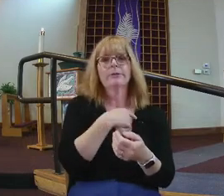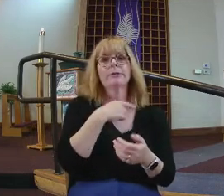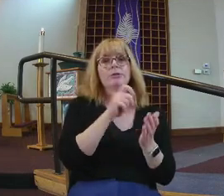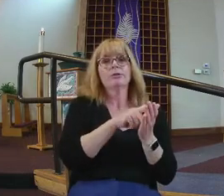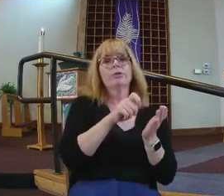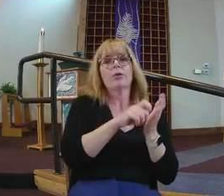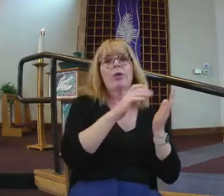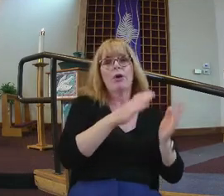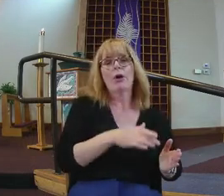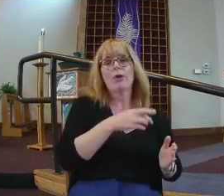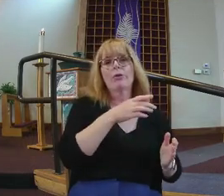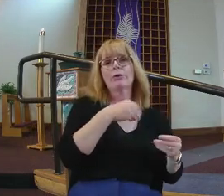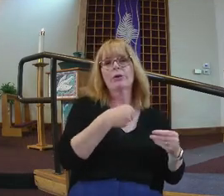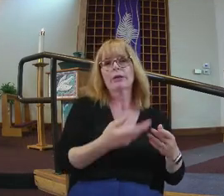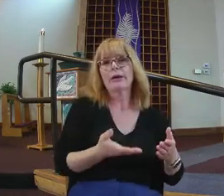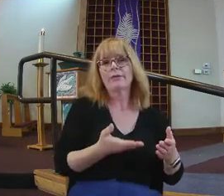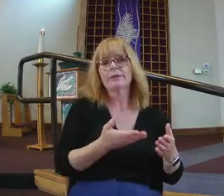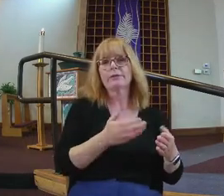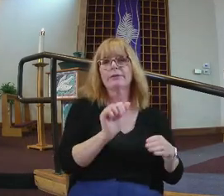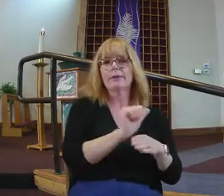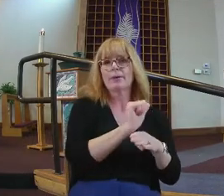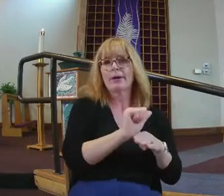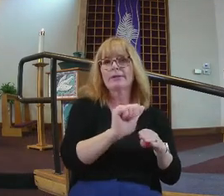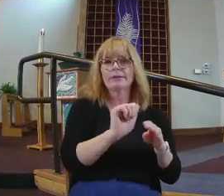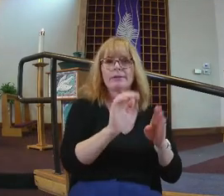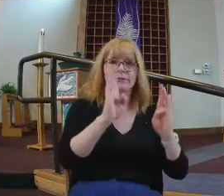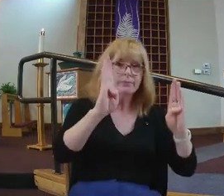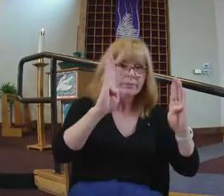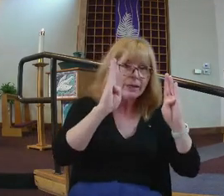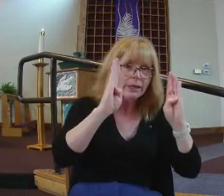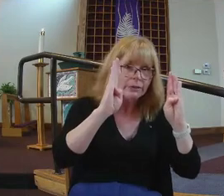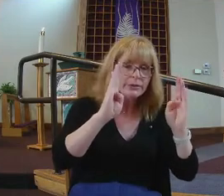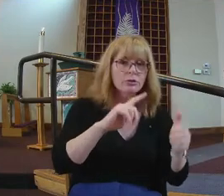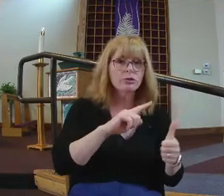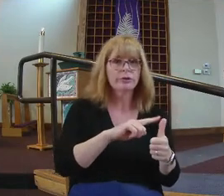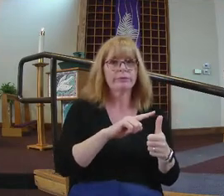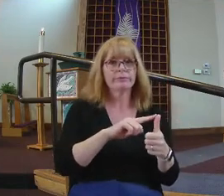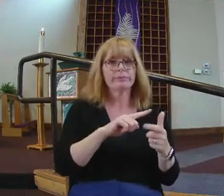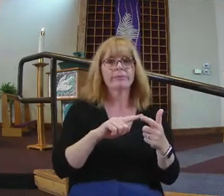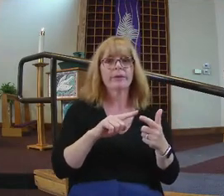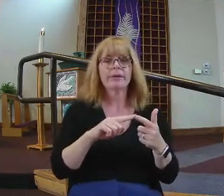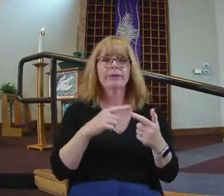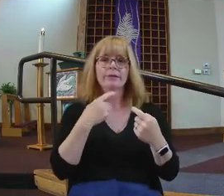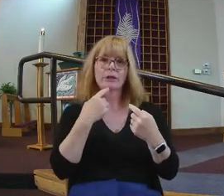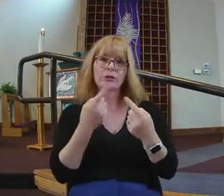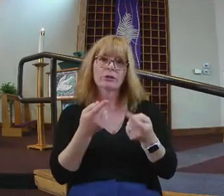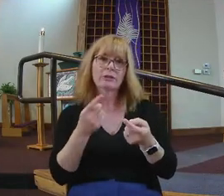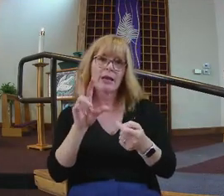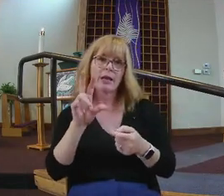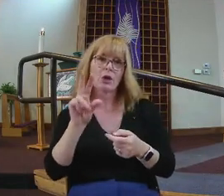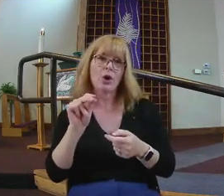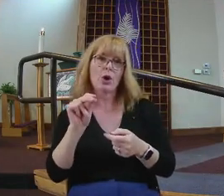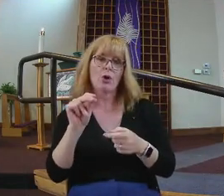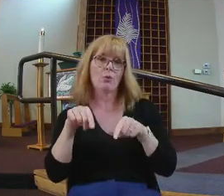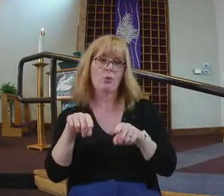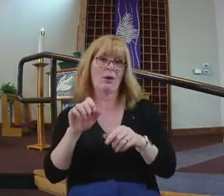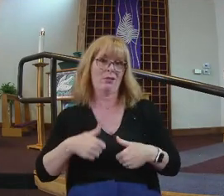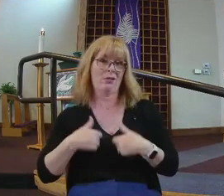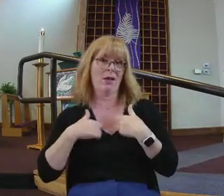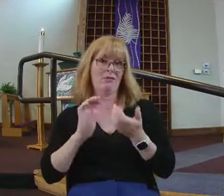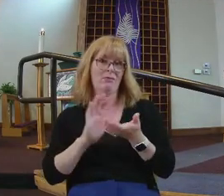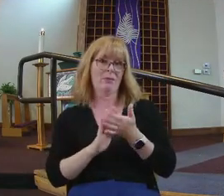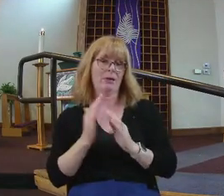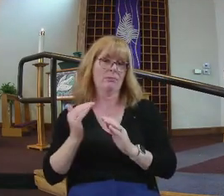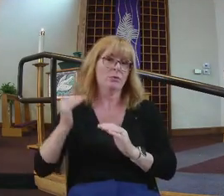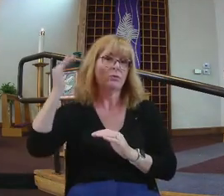the practice of paying attention or the practice of saying no to the busyness of life. The last